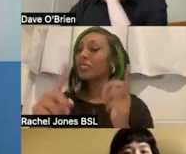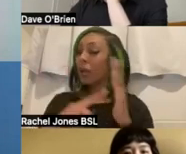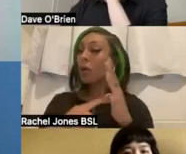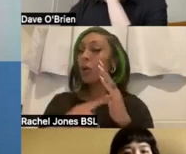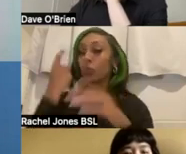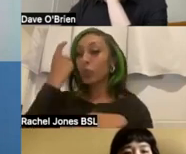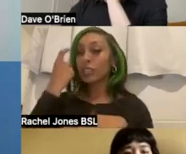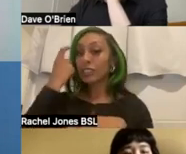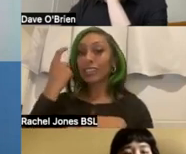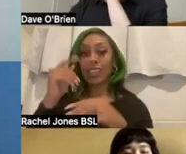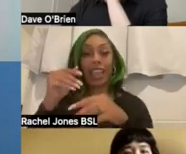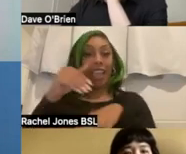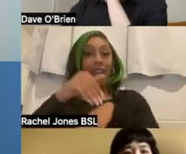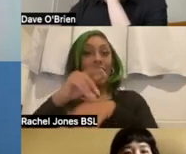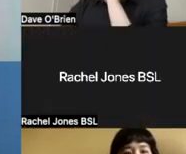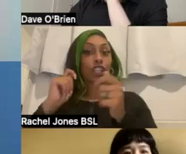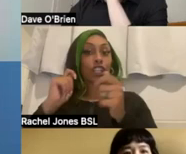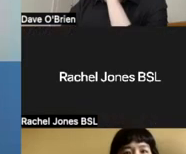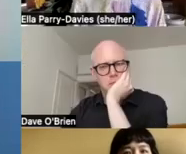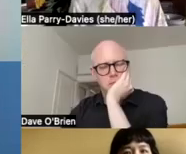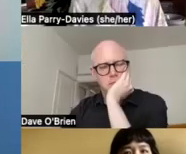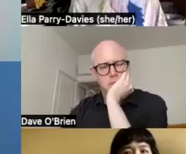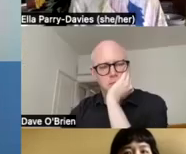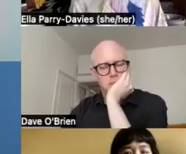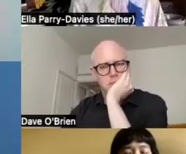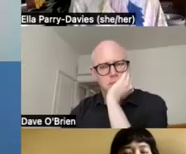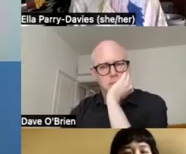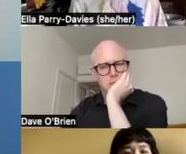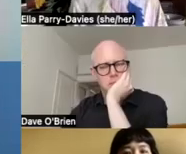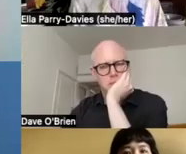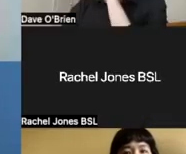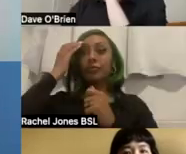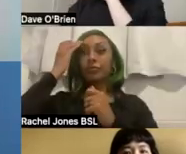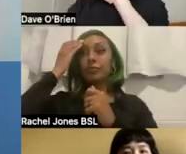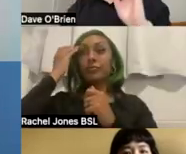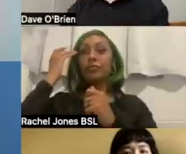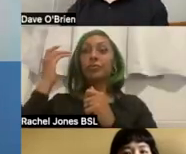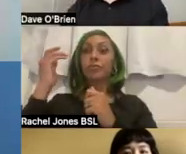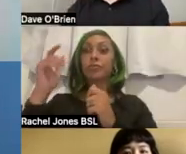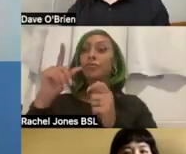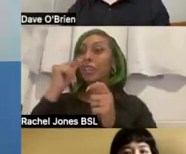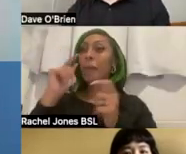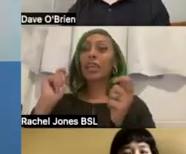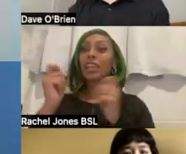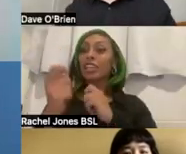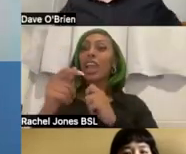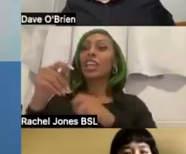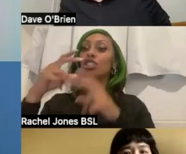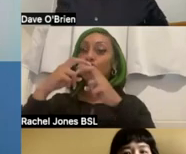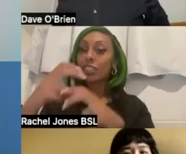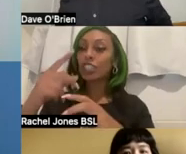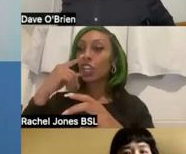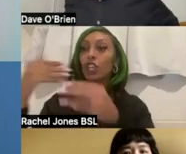research. It's not simply the outcome or the output of the research which could steer the